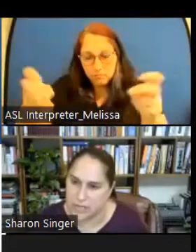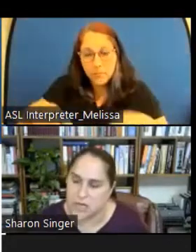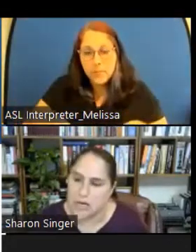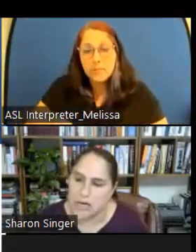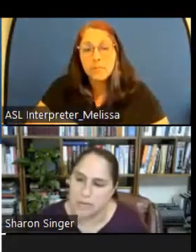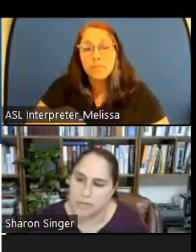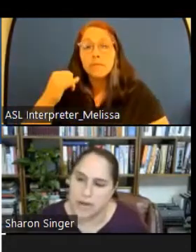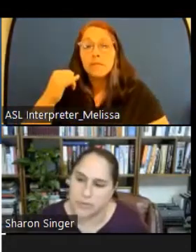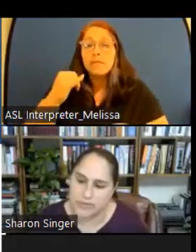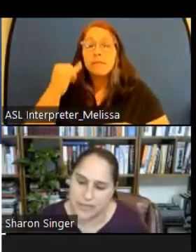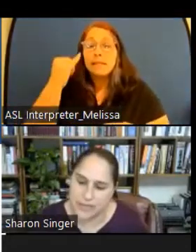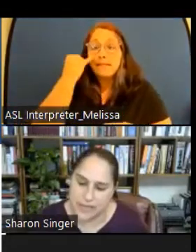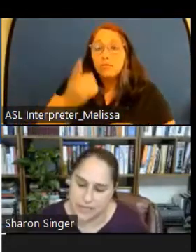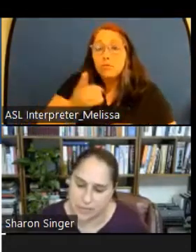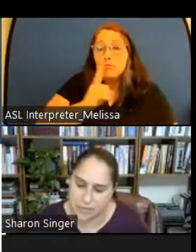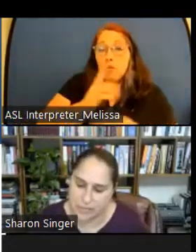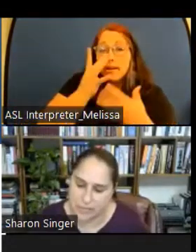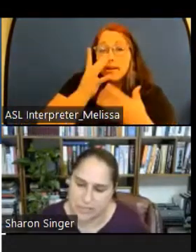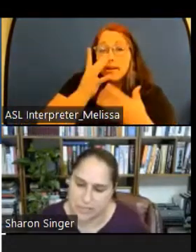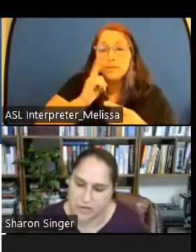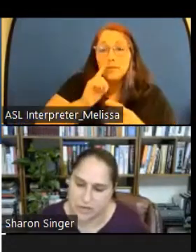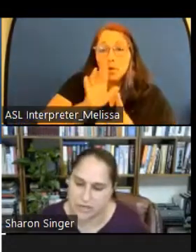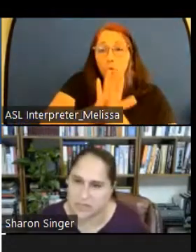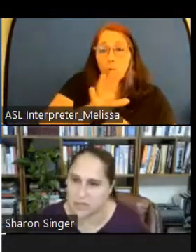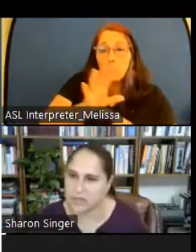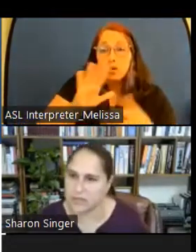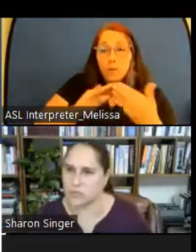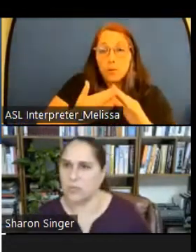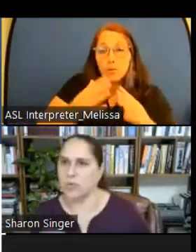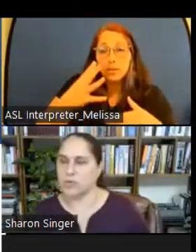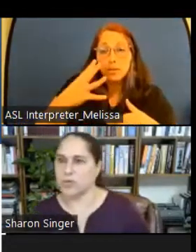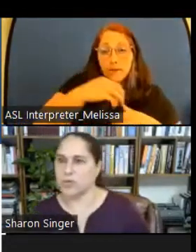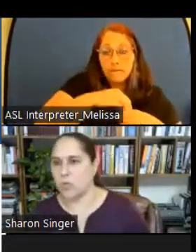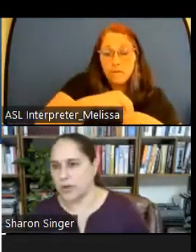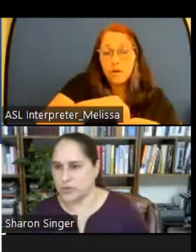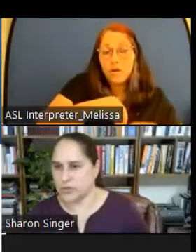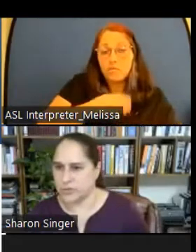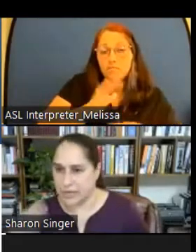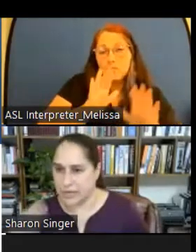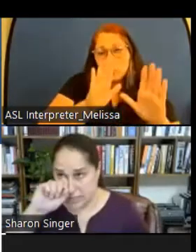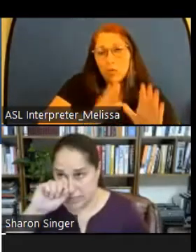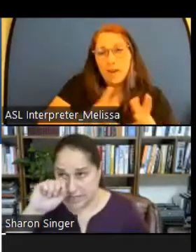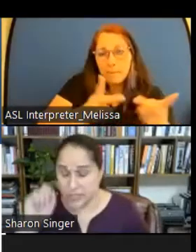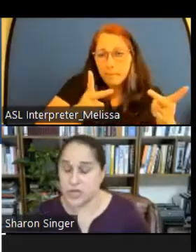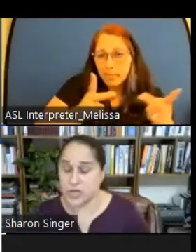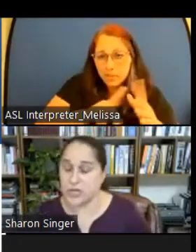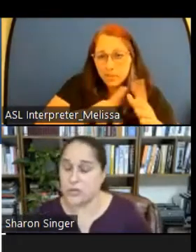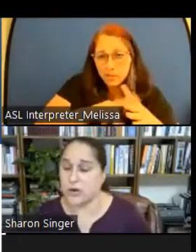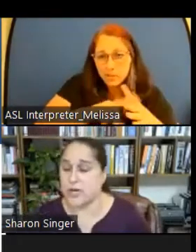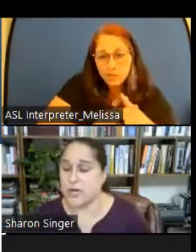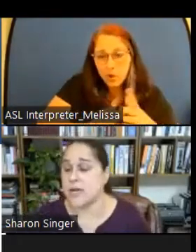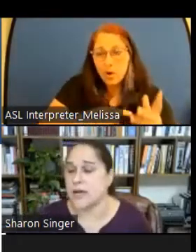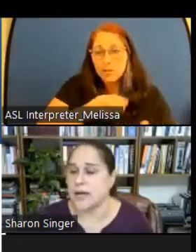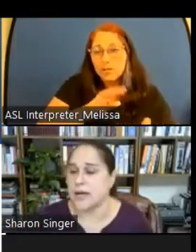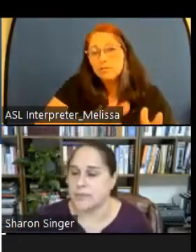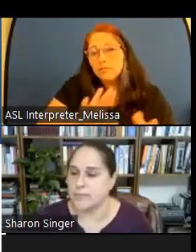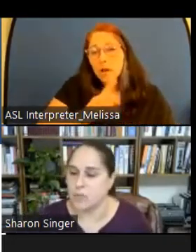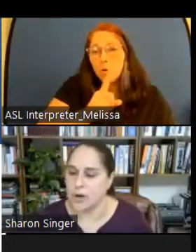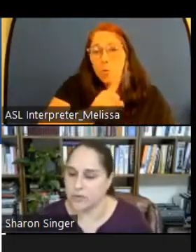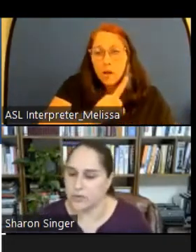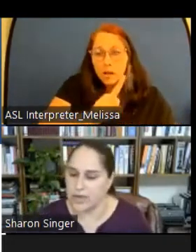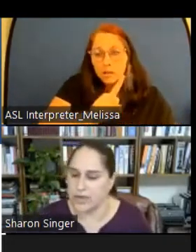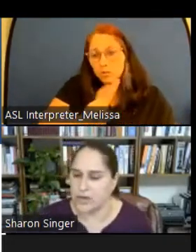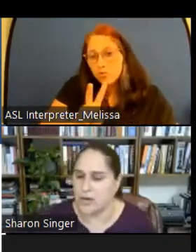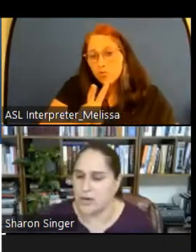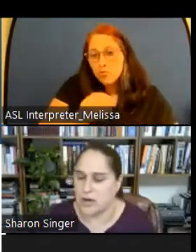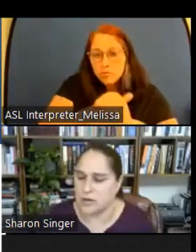community, I would say that is a great place to start. It's usually 1 or 2 nights in January